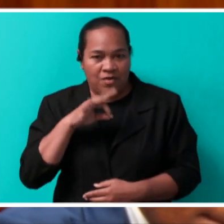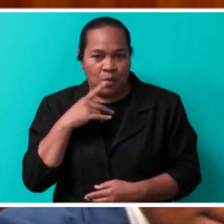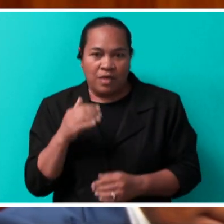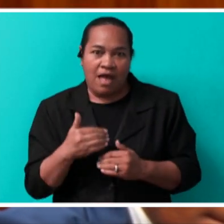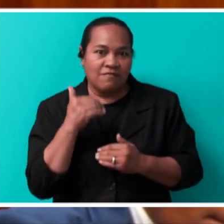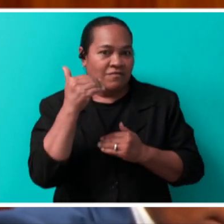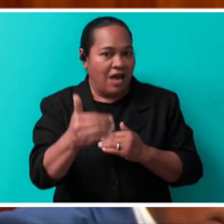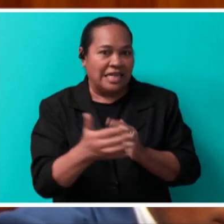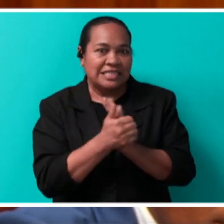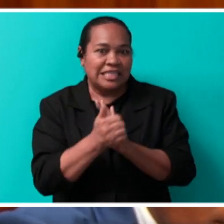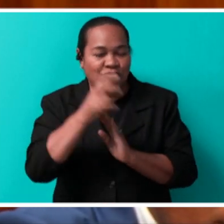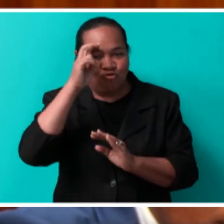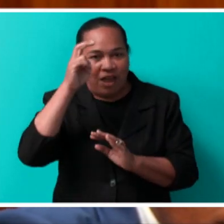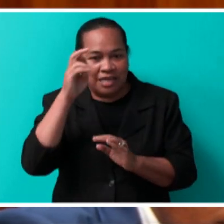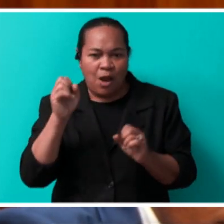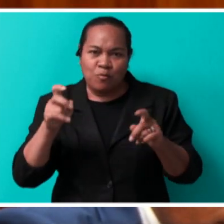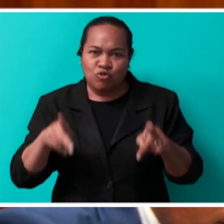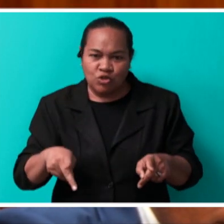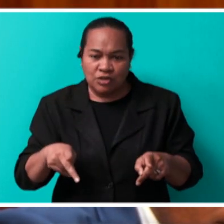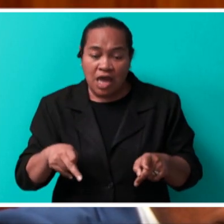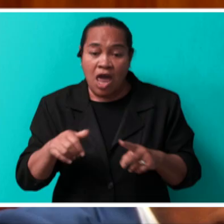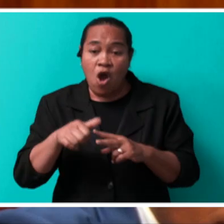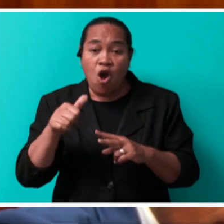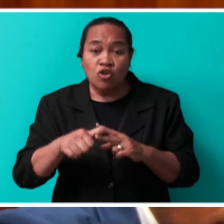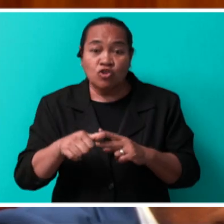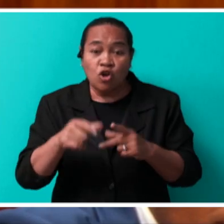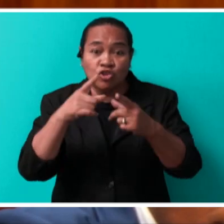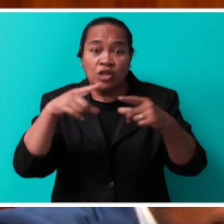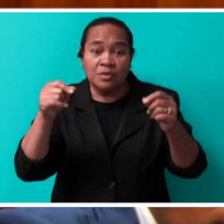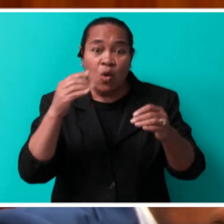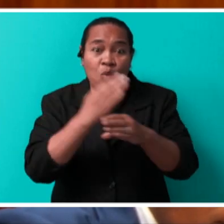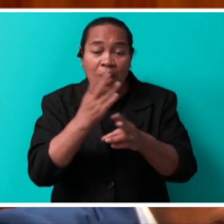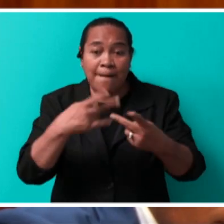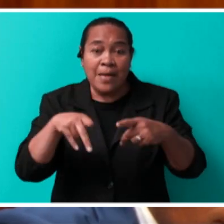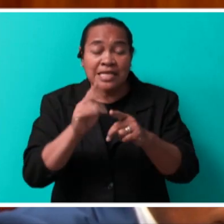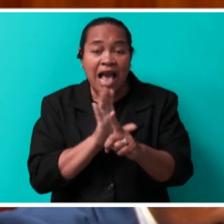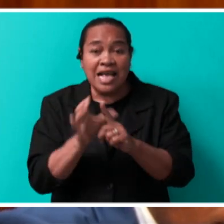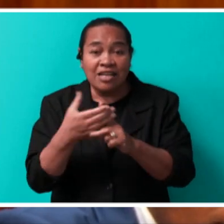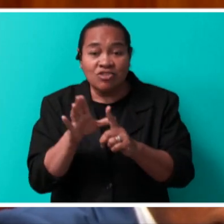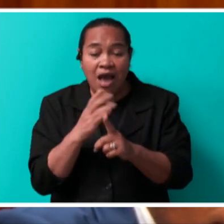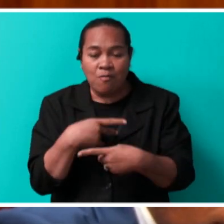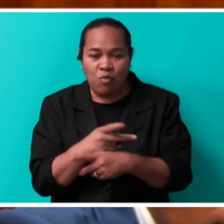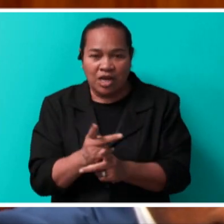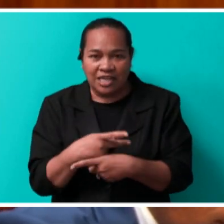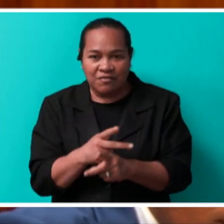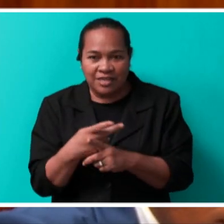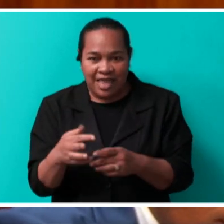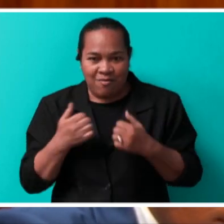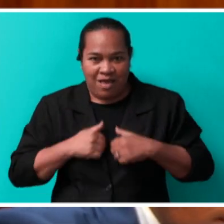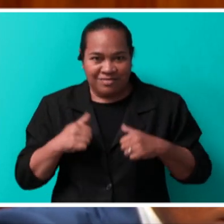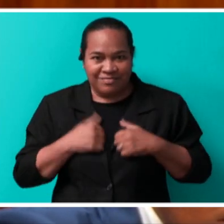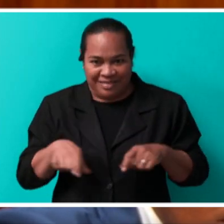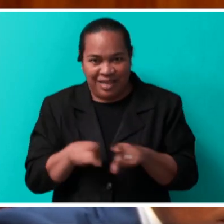training opportunities and the transfer of Japanese workplace culture and productivity practices. The Japanese